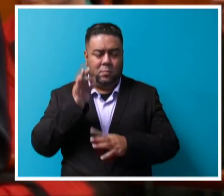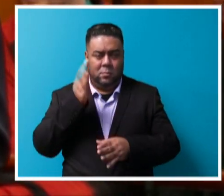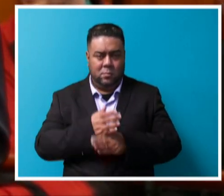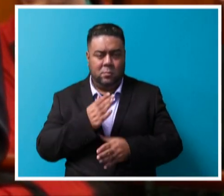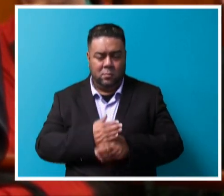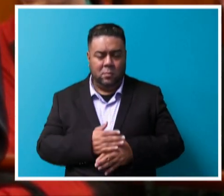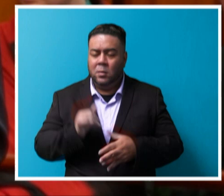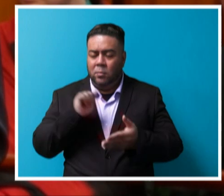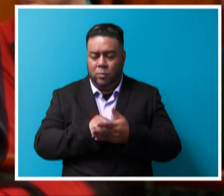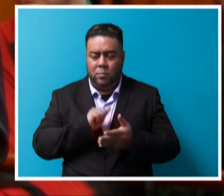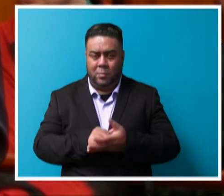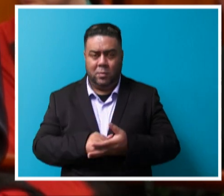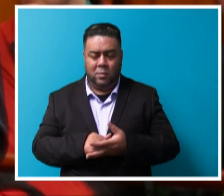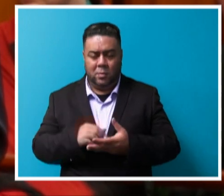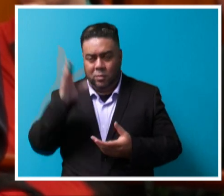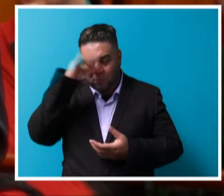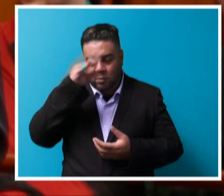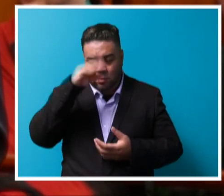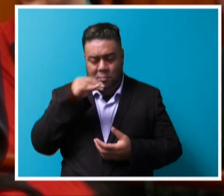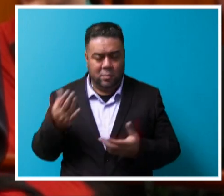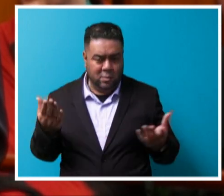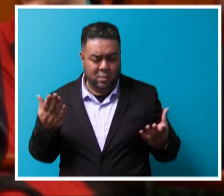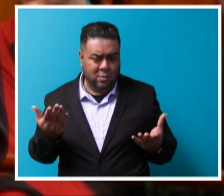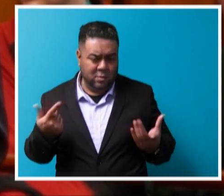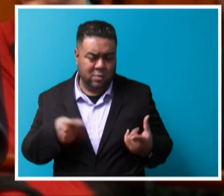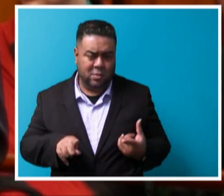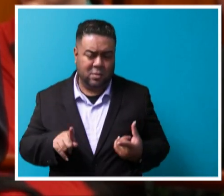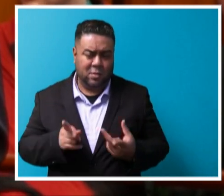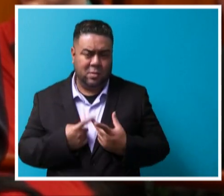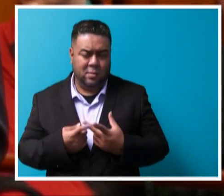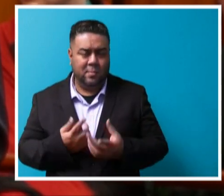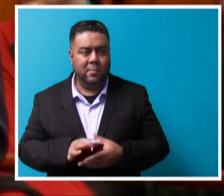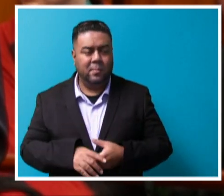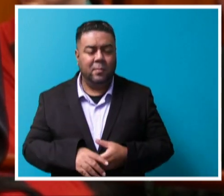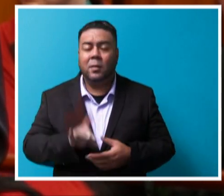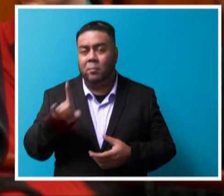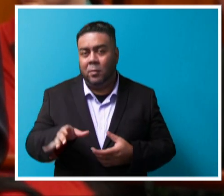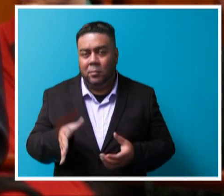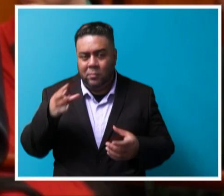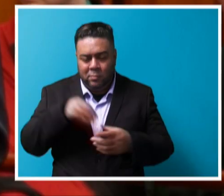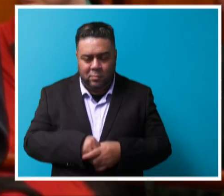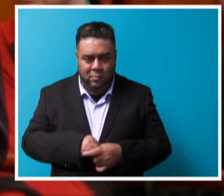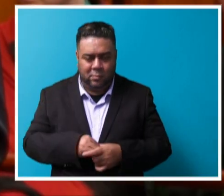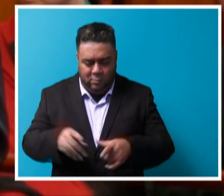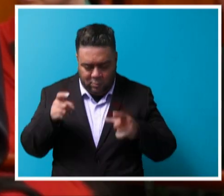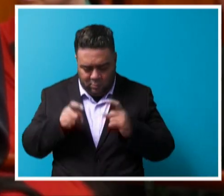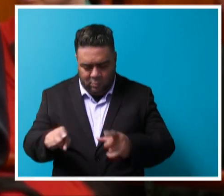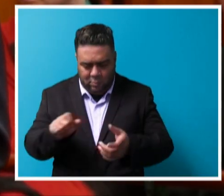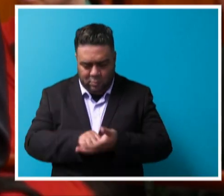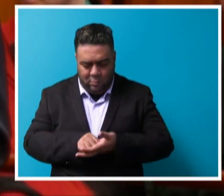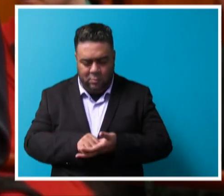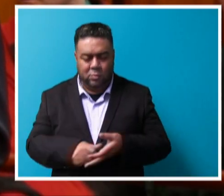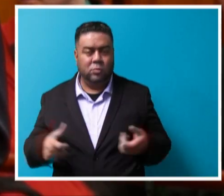proper accommodation, professional development, and modern equipment. While recruitment and retention remain ongoing